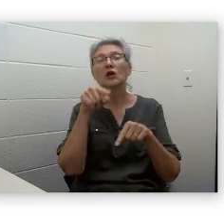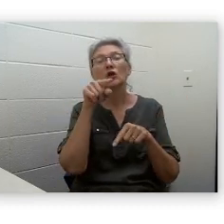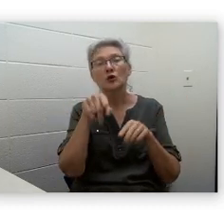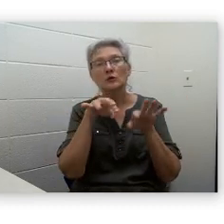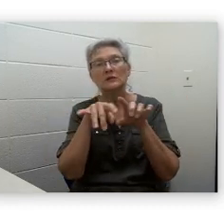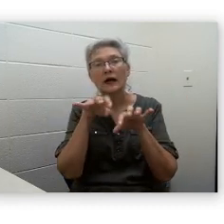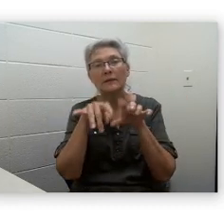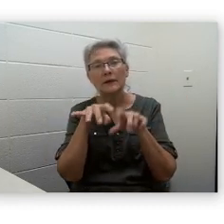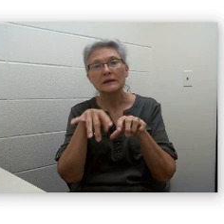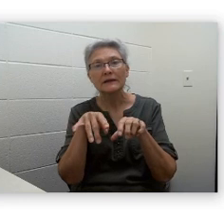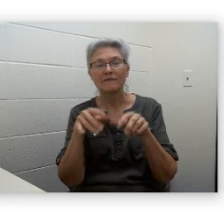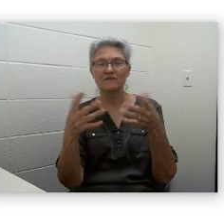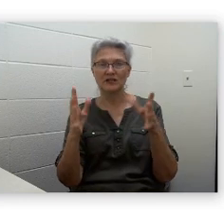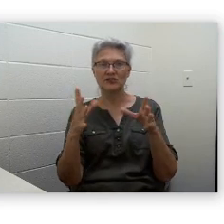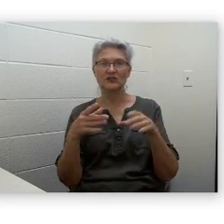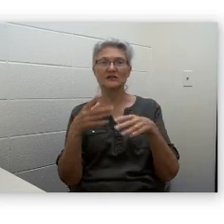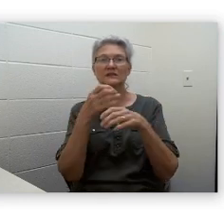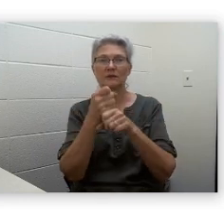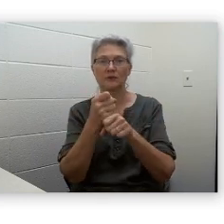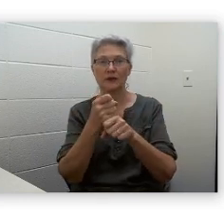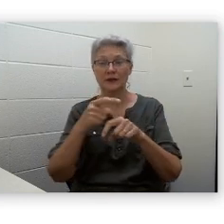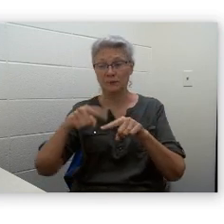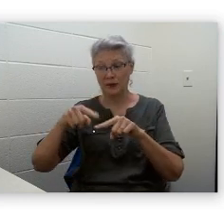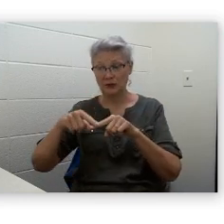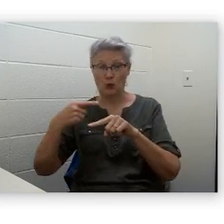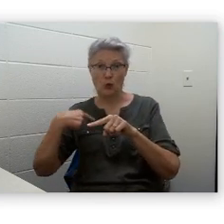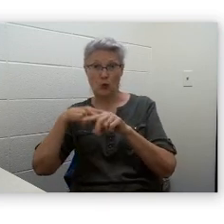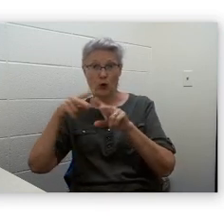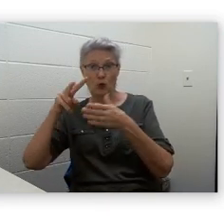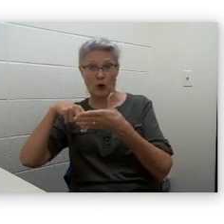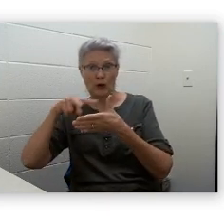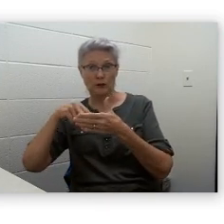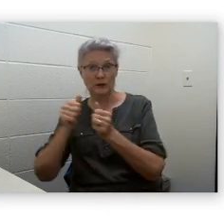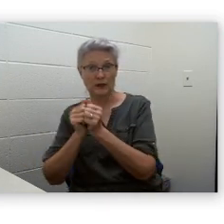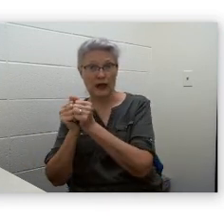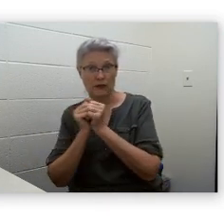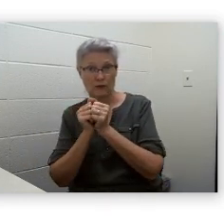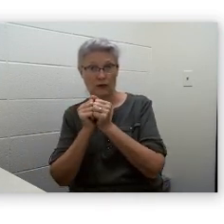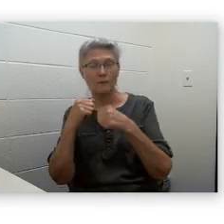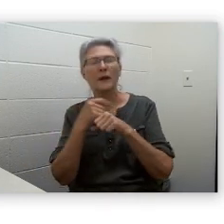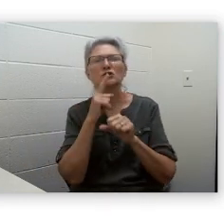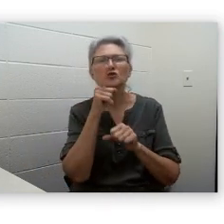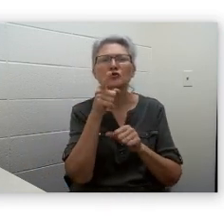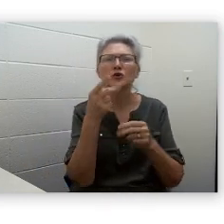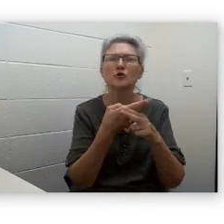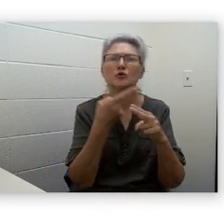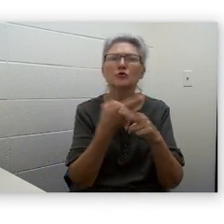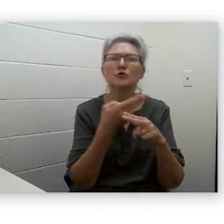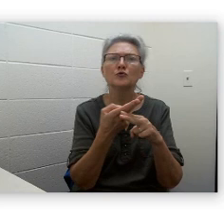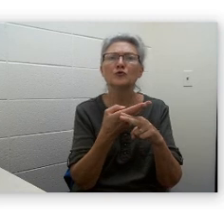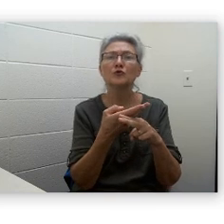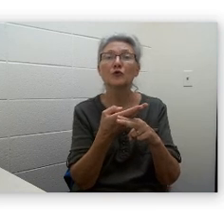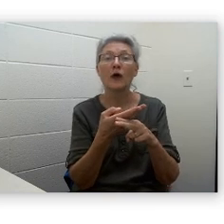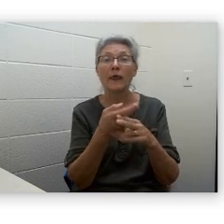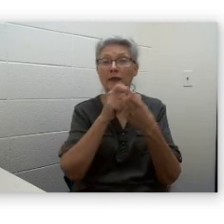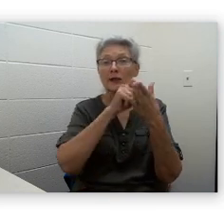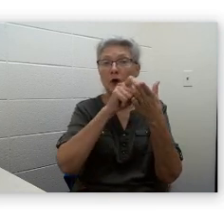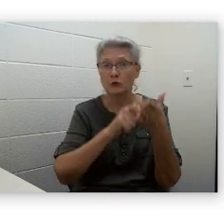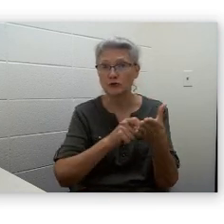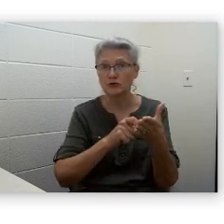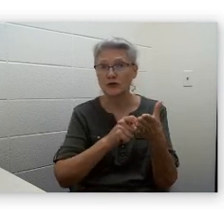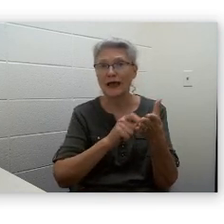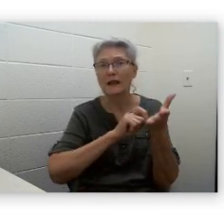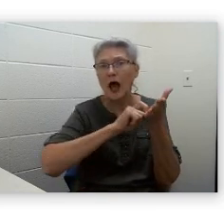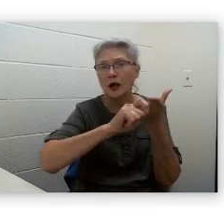up our summary based off what we've read together. Make sure that you use our annotations and